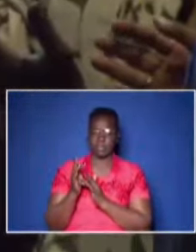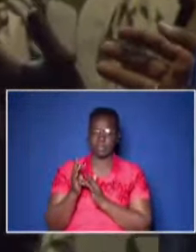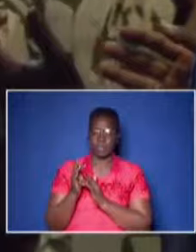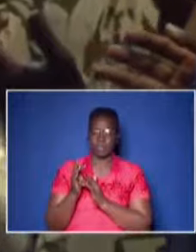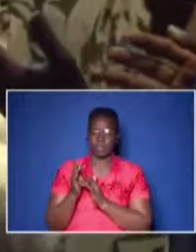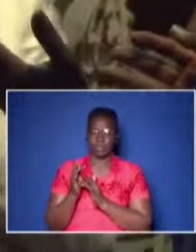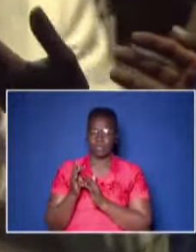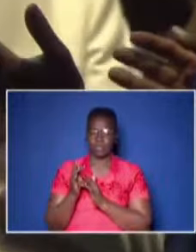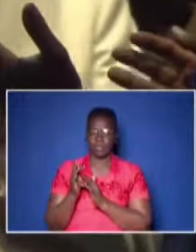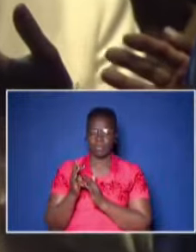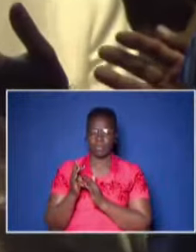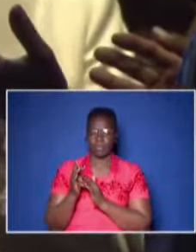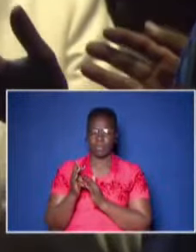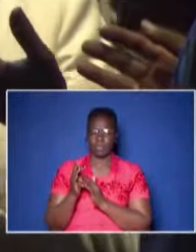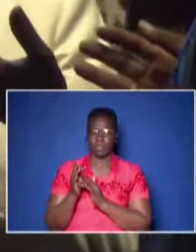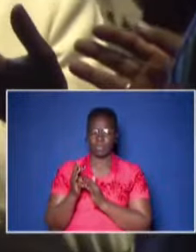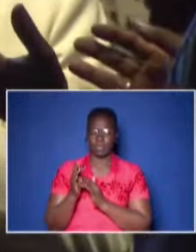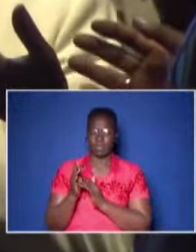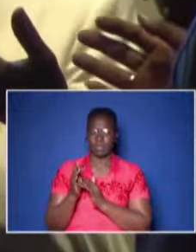jus